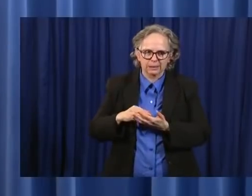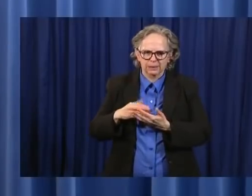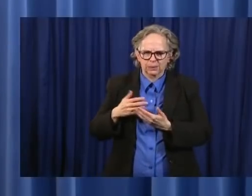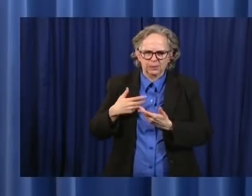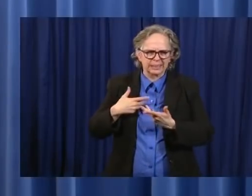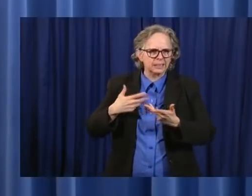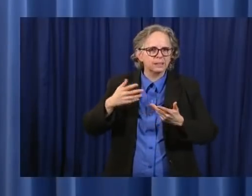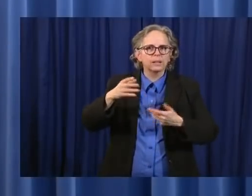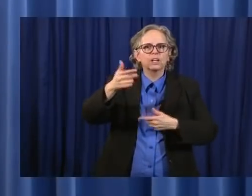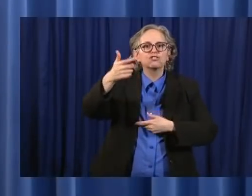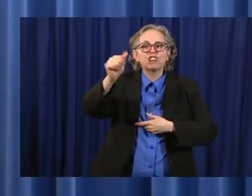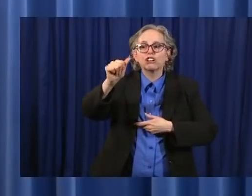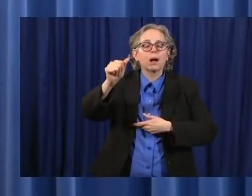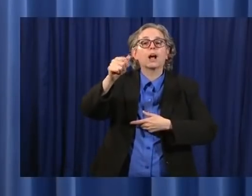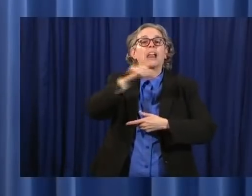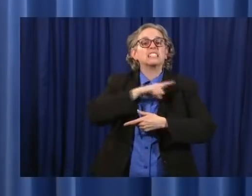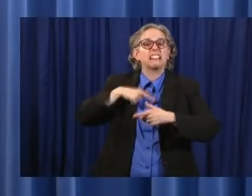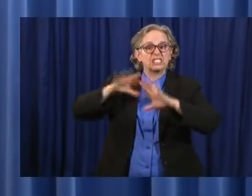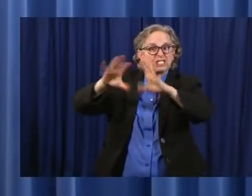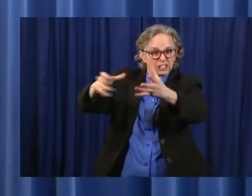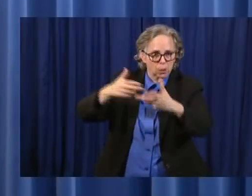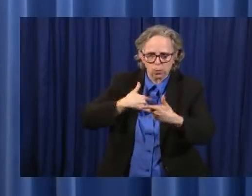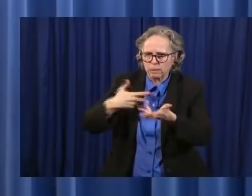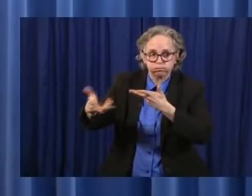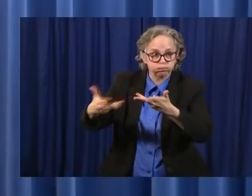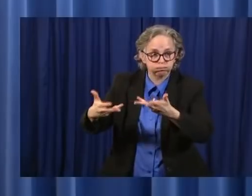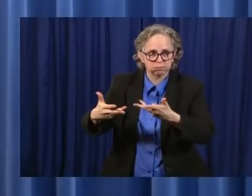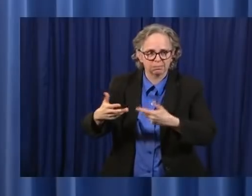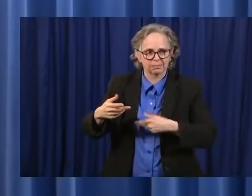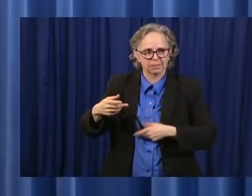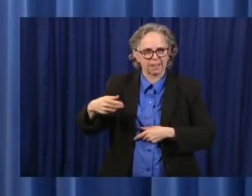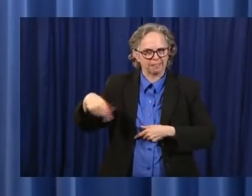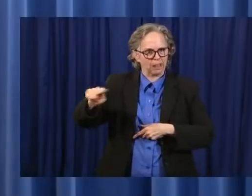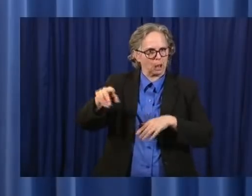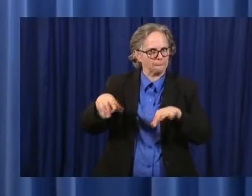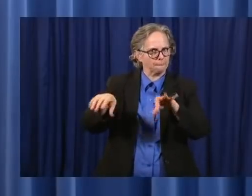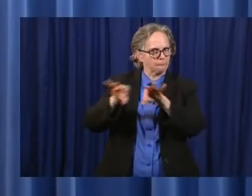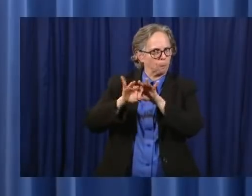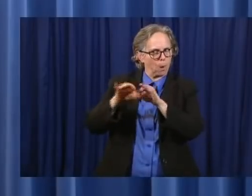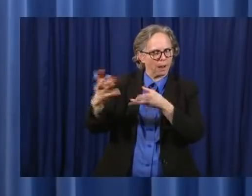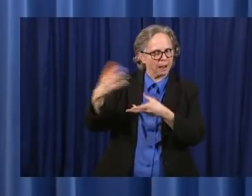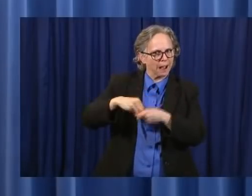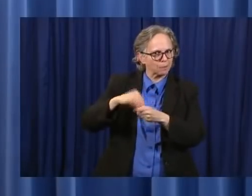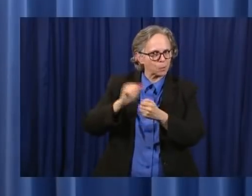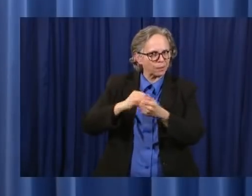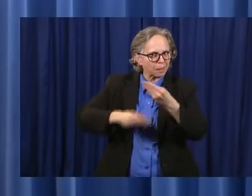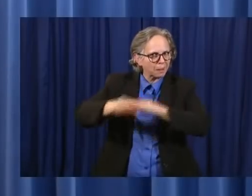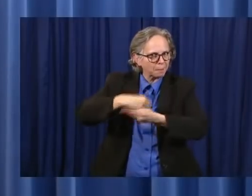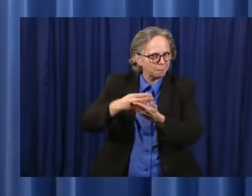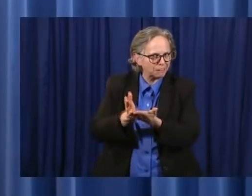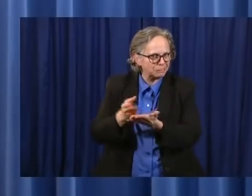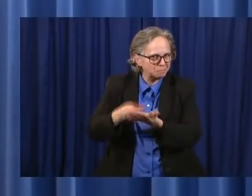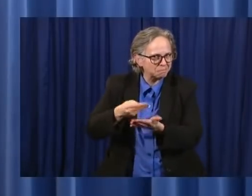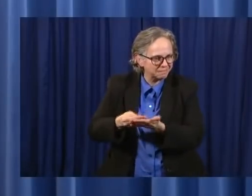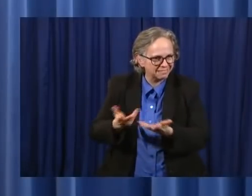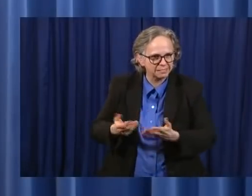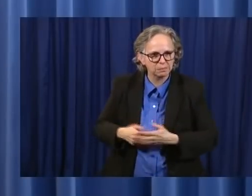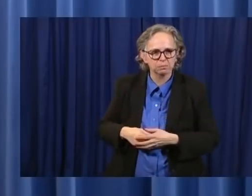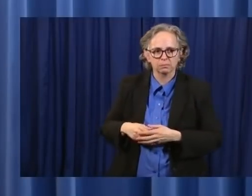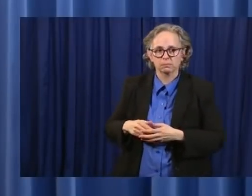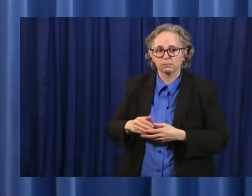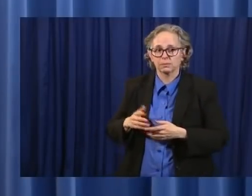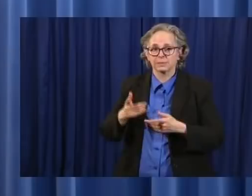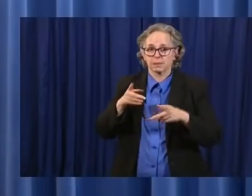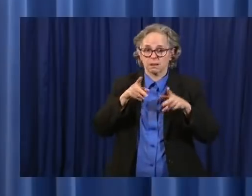Assembly, you know, obviously plays a significant role in all this discussion, because what cuts we make now are